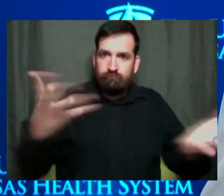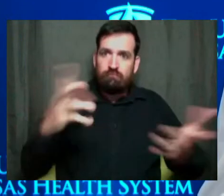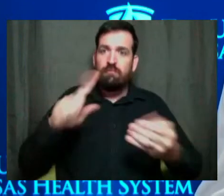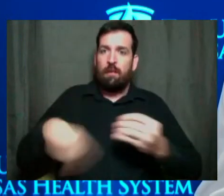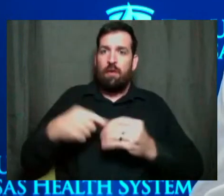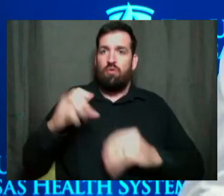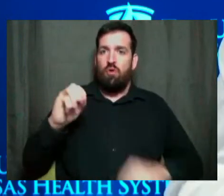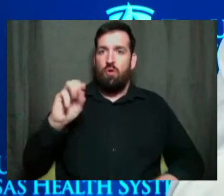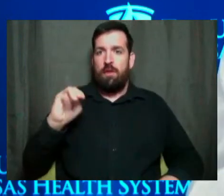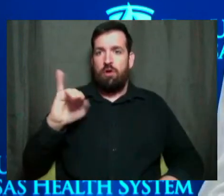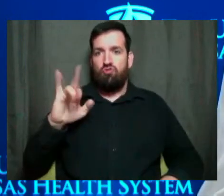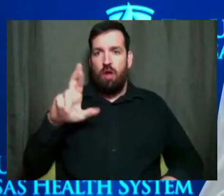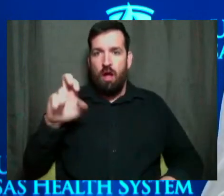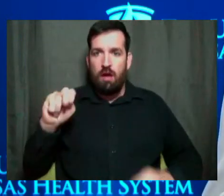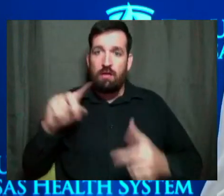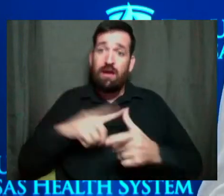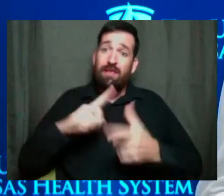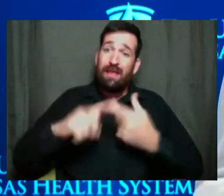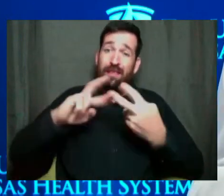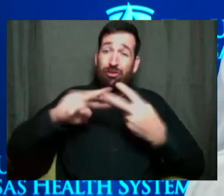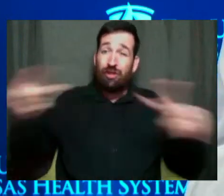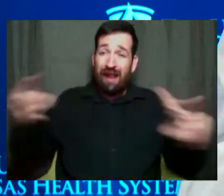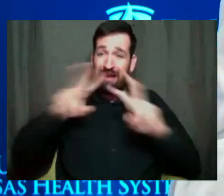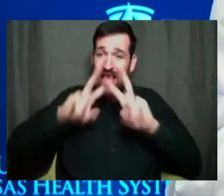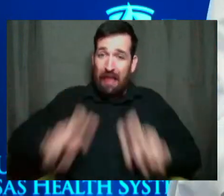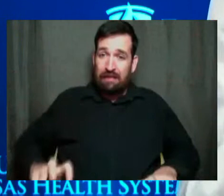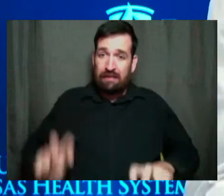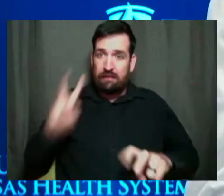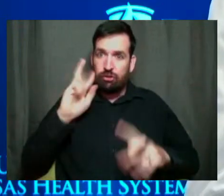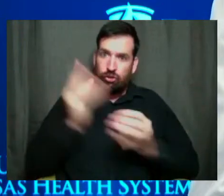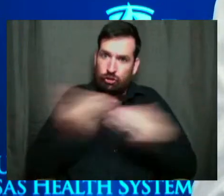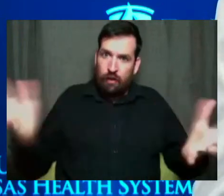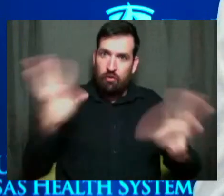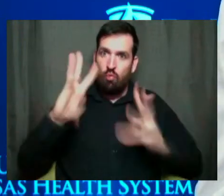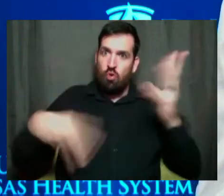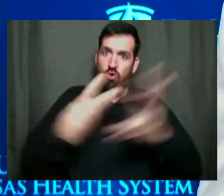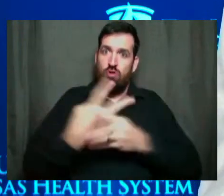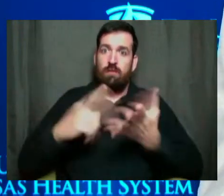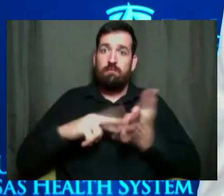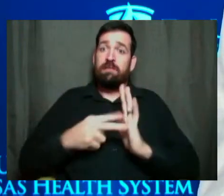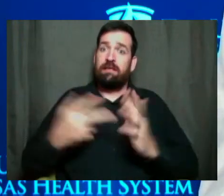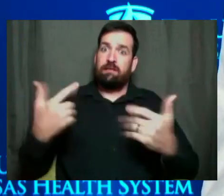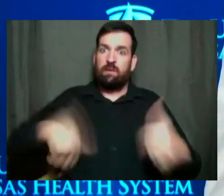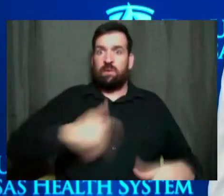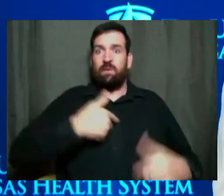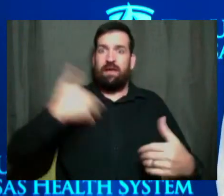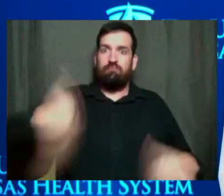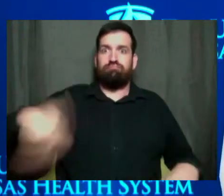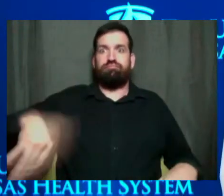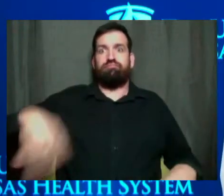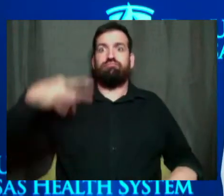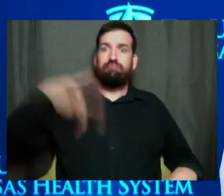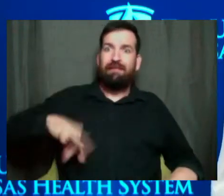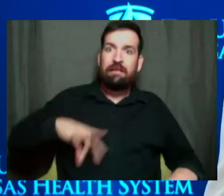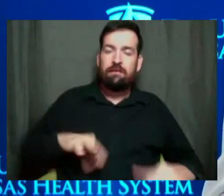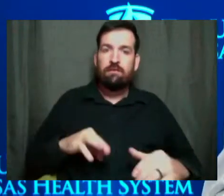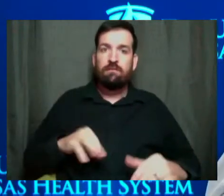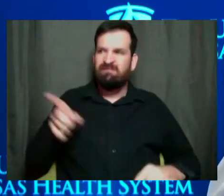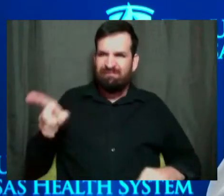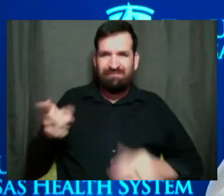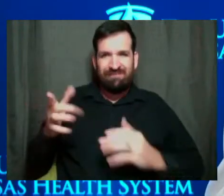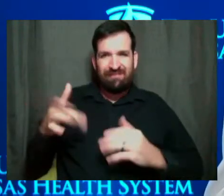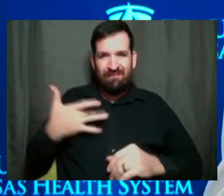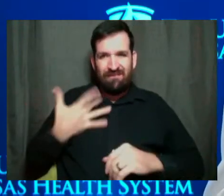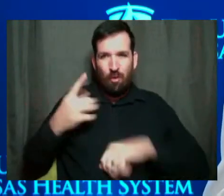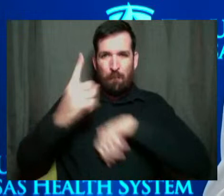genomic analysis with the world, which gives us all a tremendous head start. and yet they feel punished. And you have to say, well,